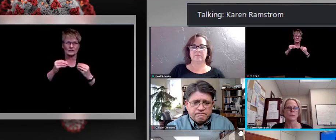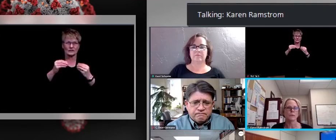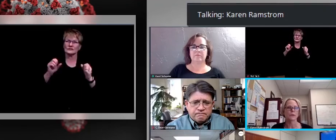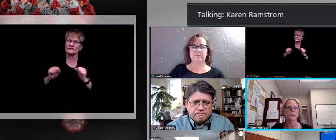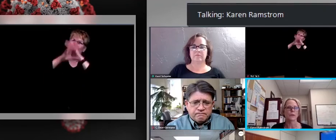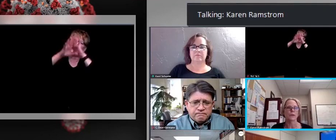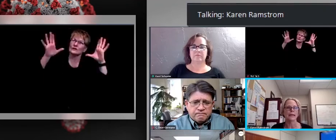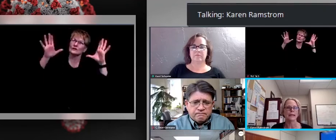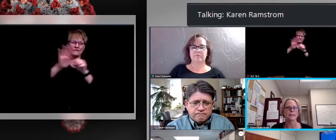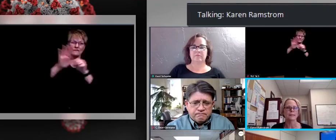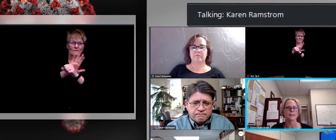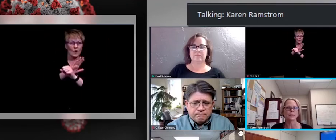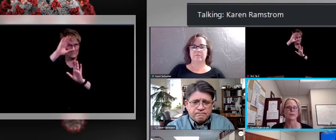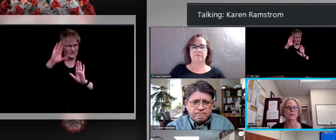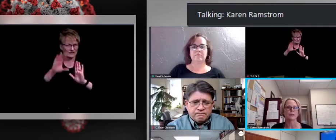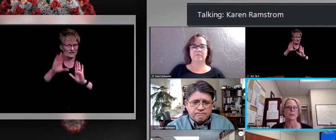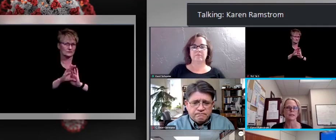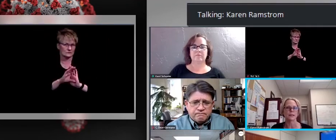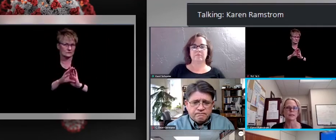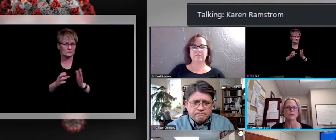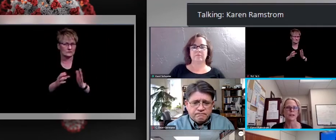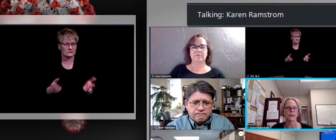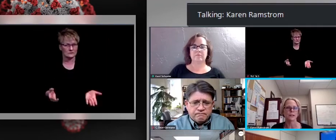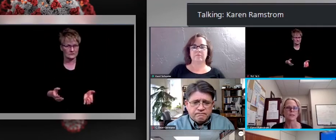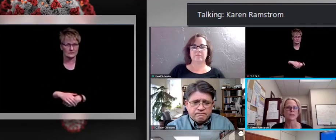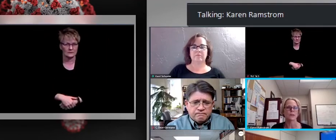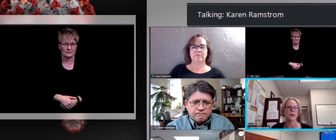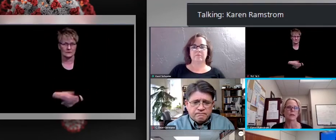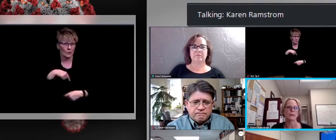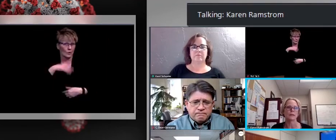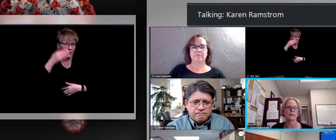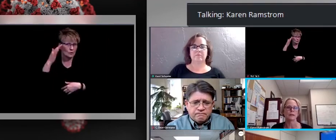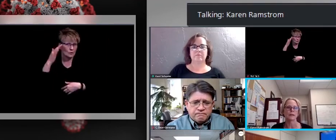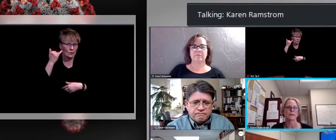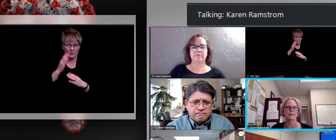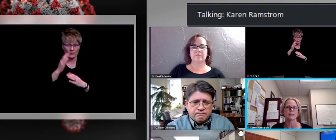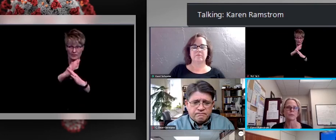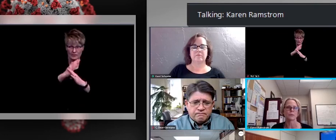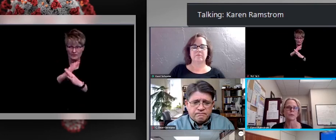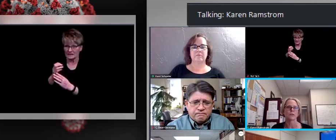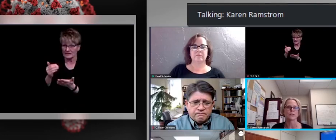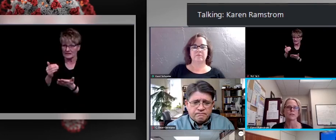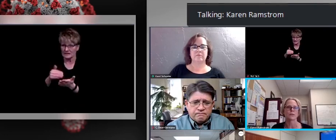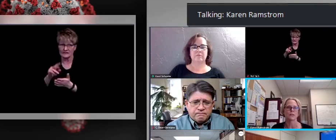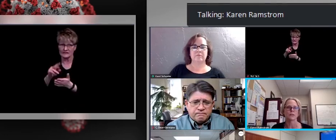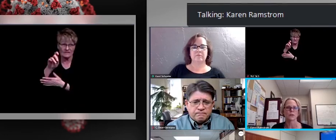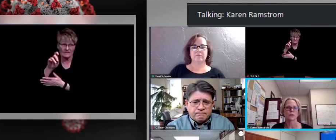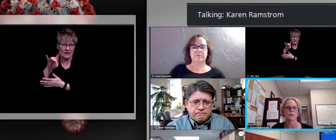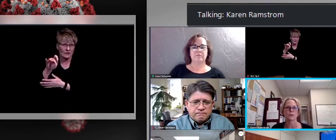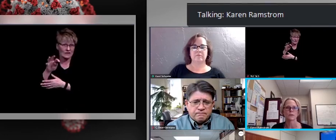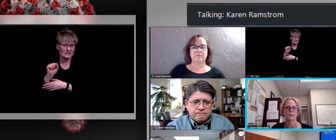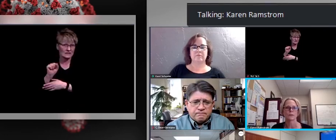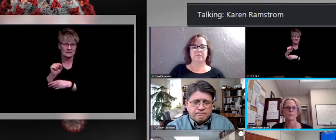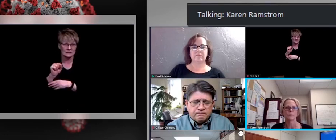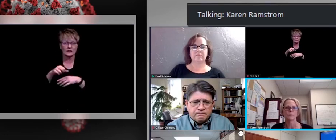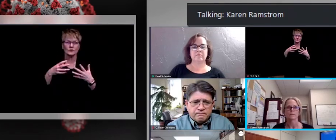can wane. We don't know how long it lasts. We don't know if it's going to protect against the variants. And so we recommend vaccination regardless of those test